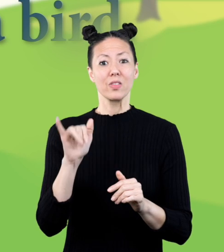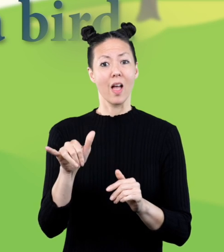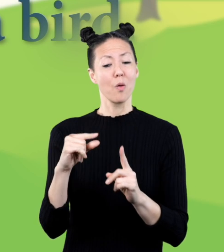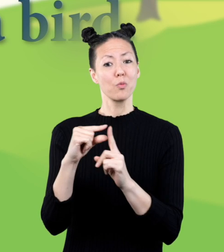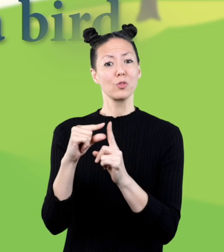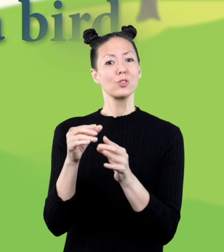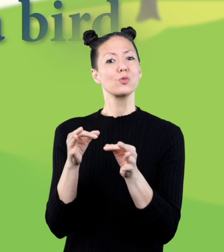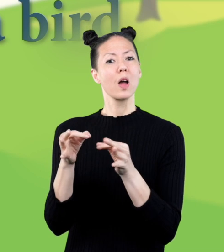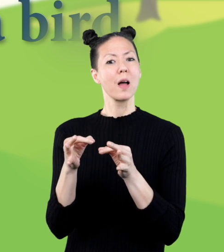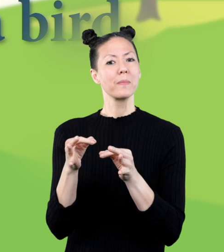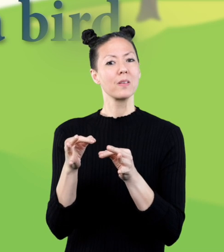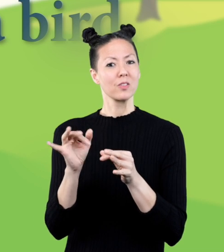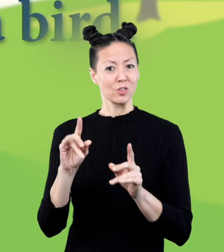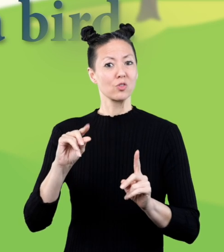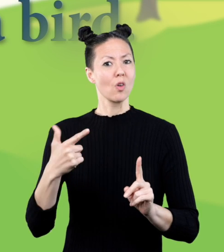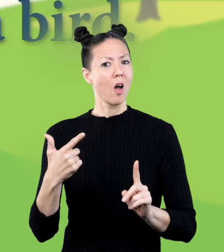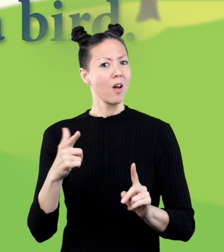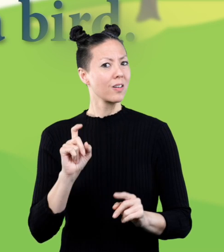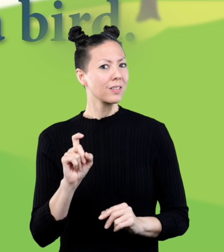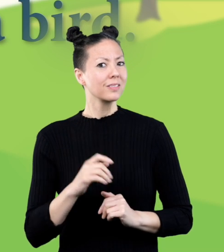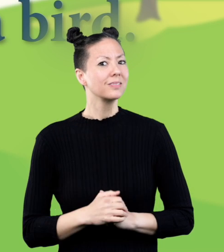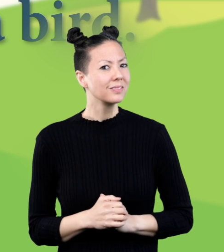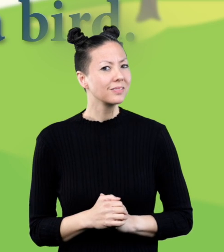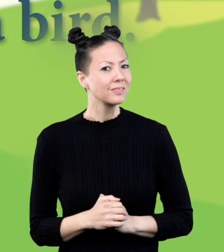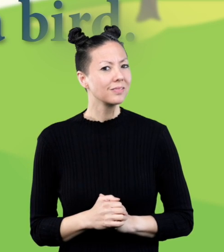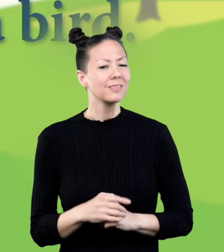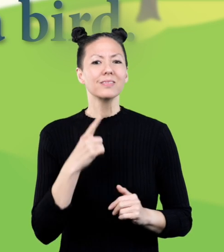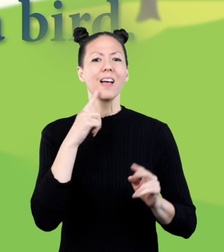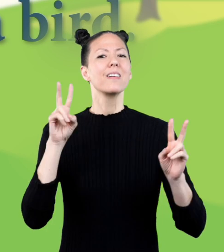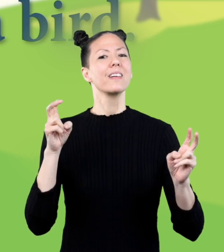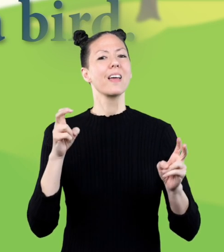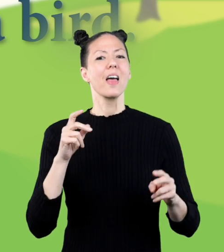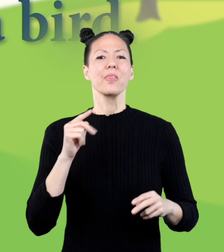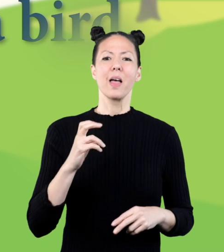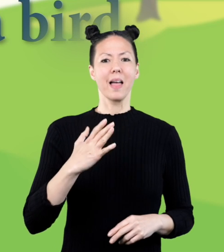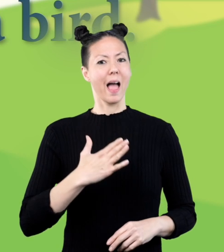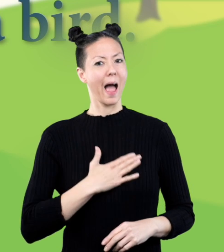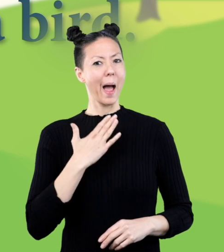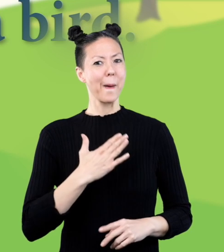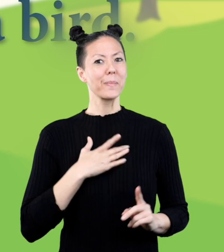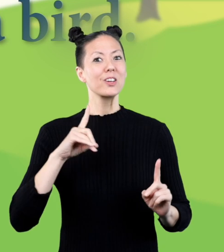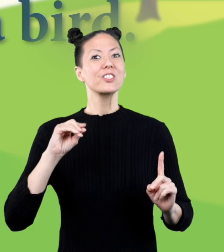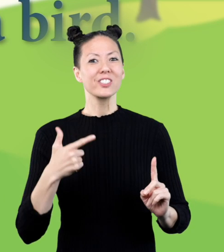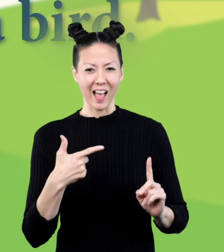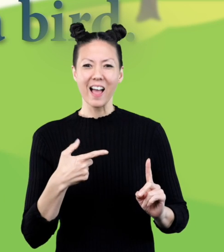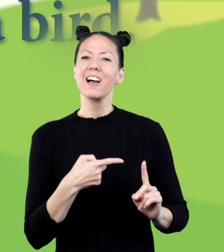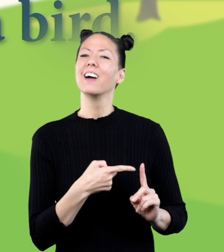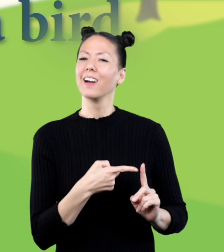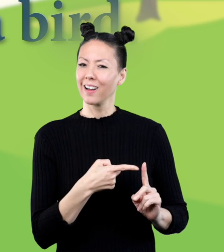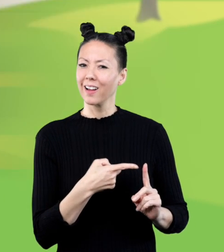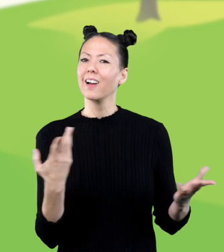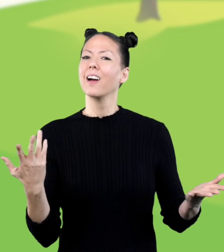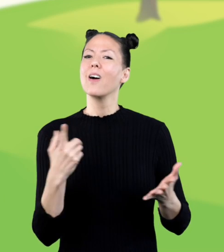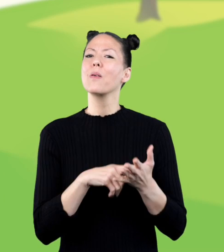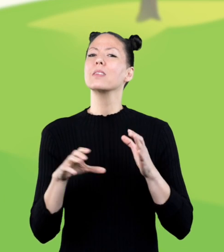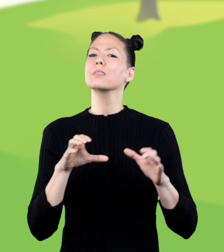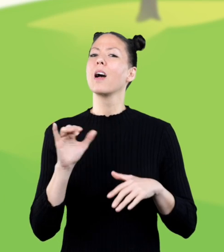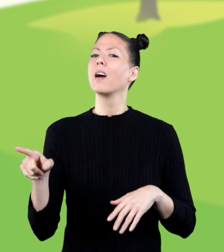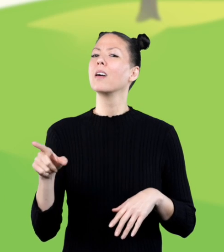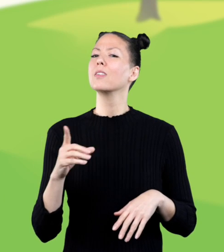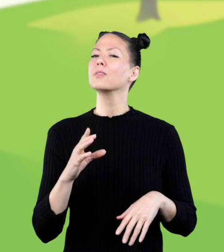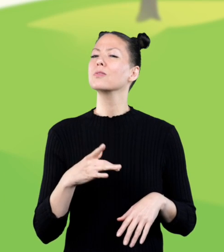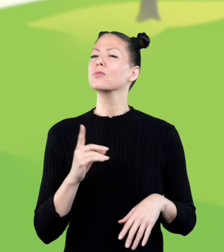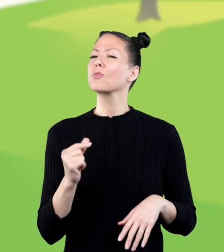It uses a word to describe the dog, doesn't it? It says, the happy dog. So how does the